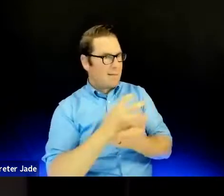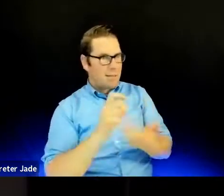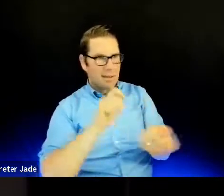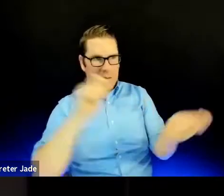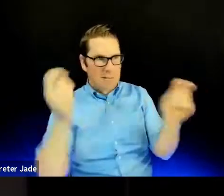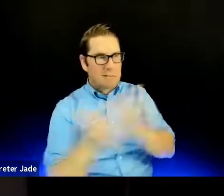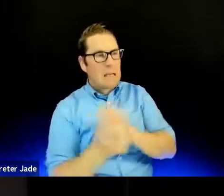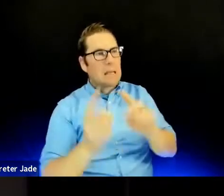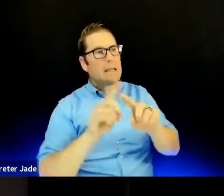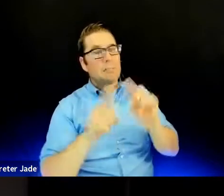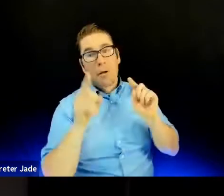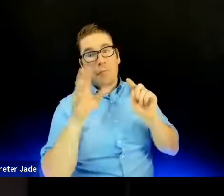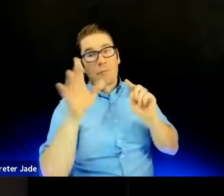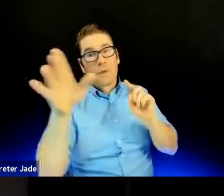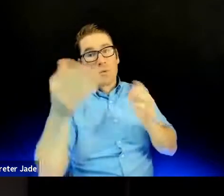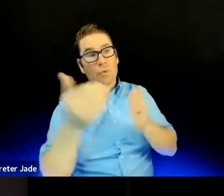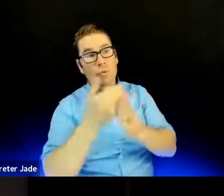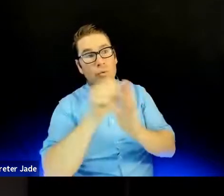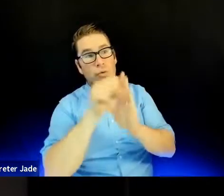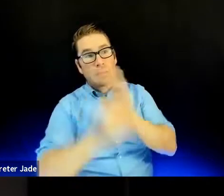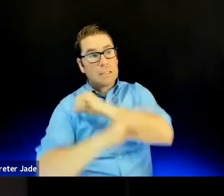looking forward to in the upcoming semester in the fall?